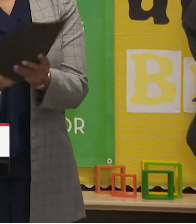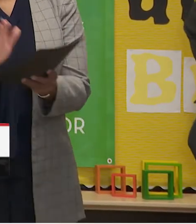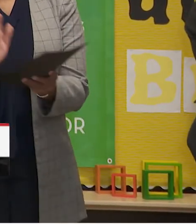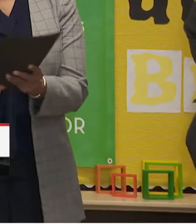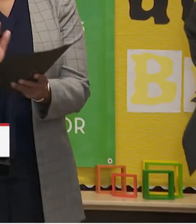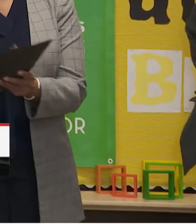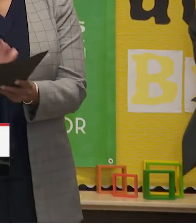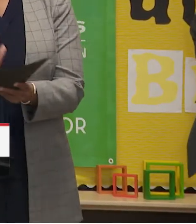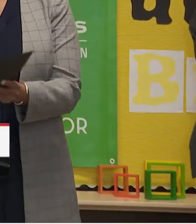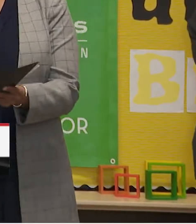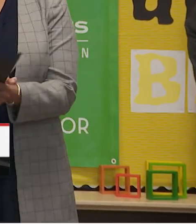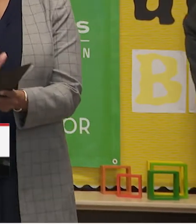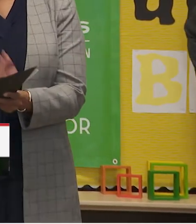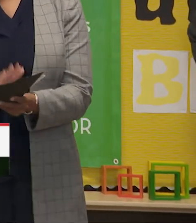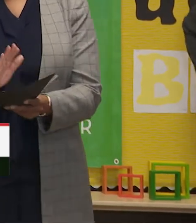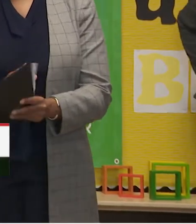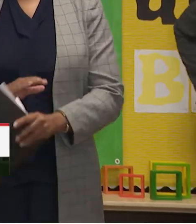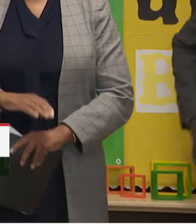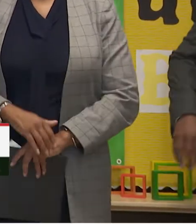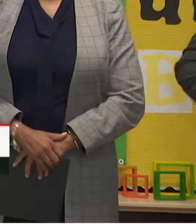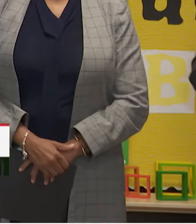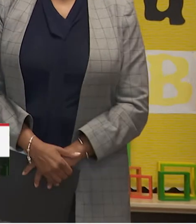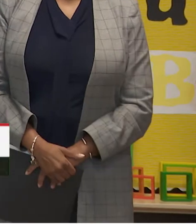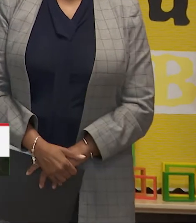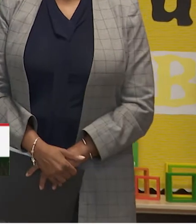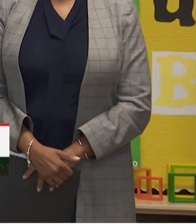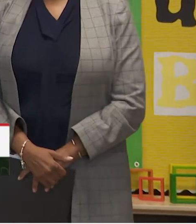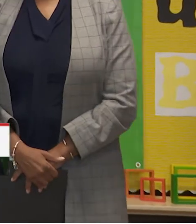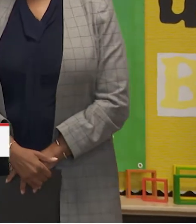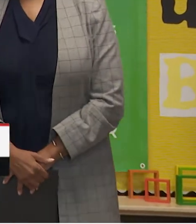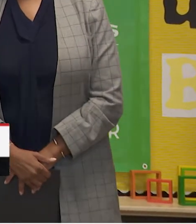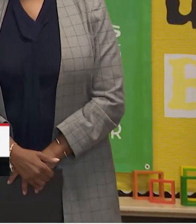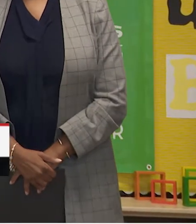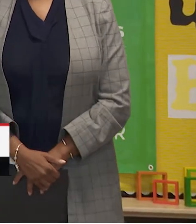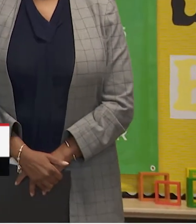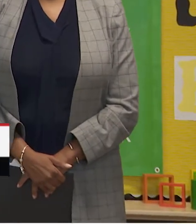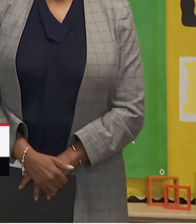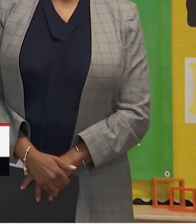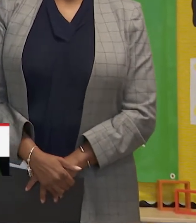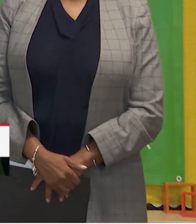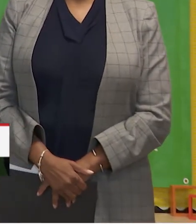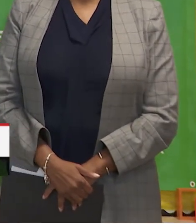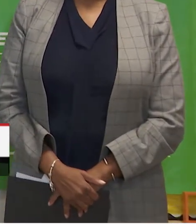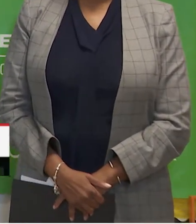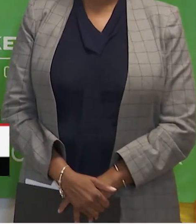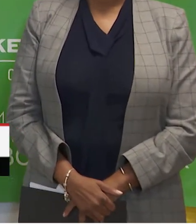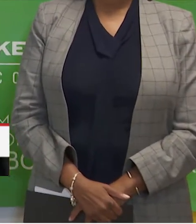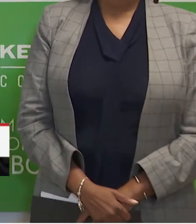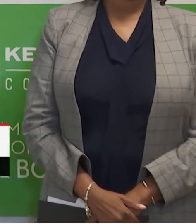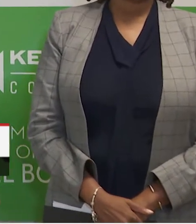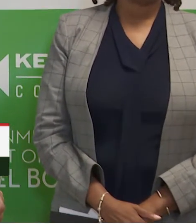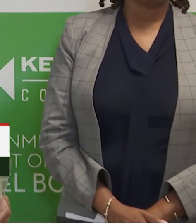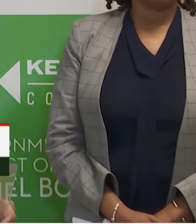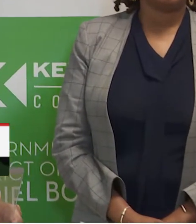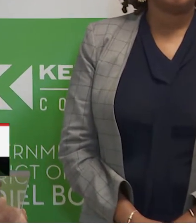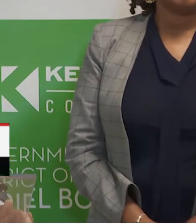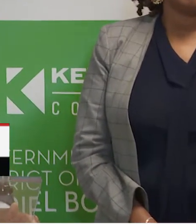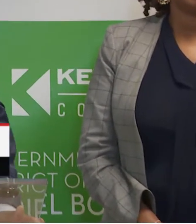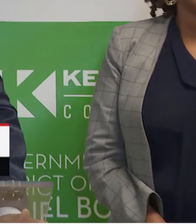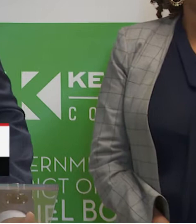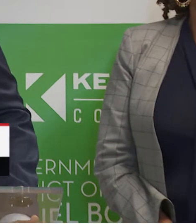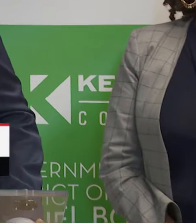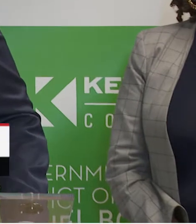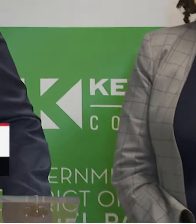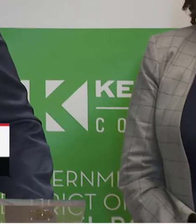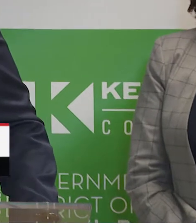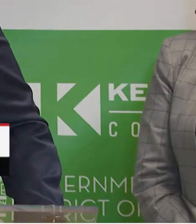leadership. We also have Instructional Superintendent Stinson with us as well, who also supports the school leadership here. And we have members